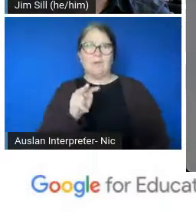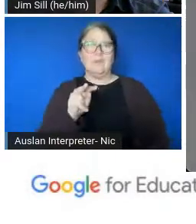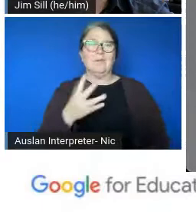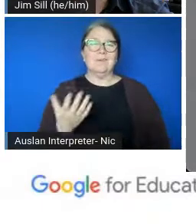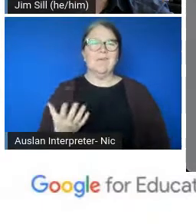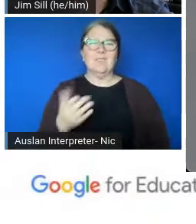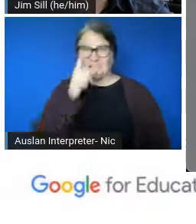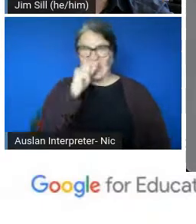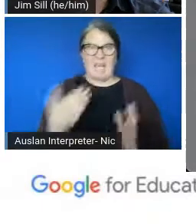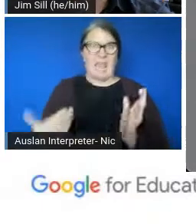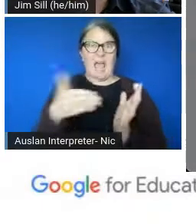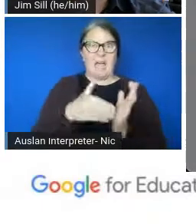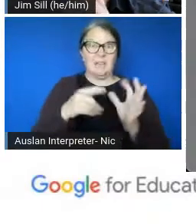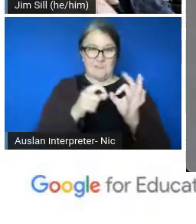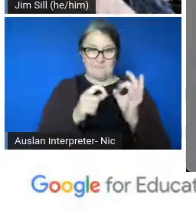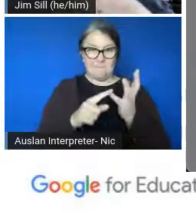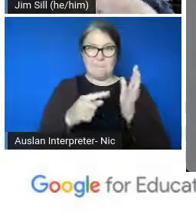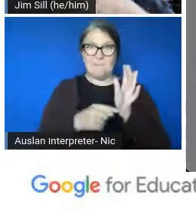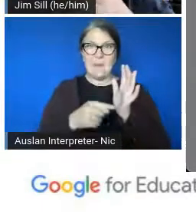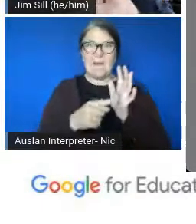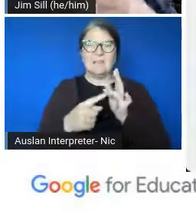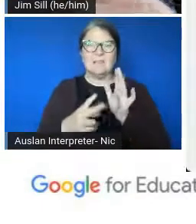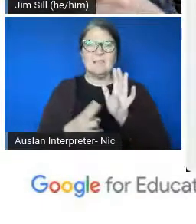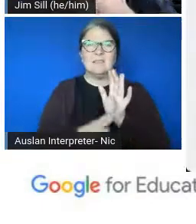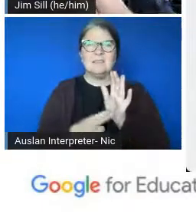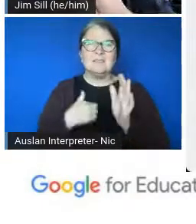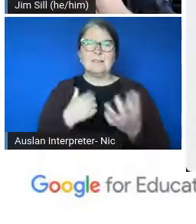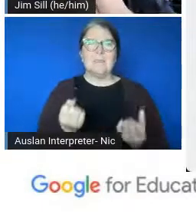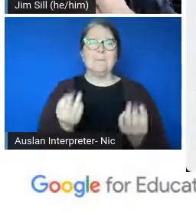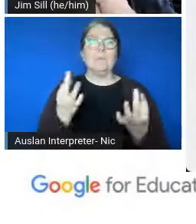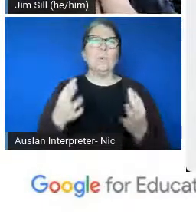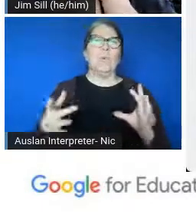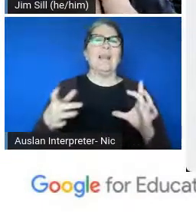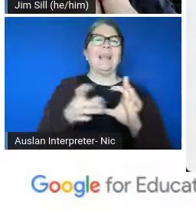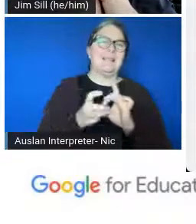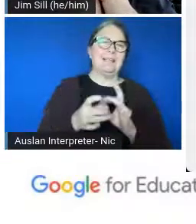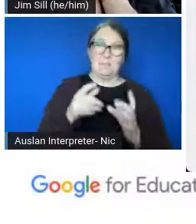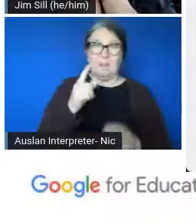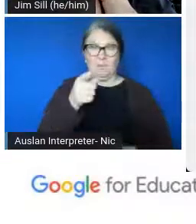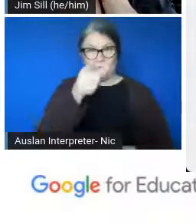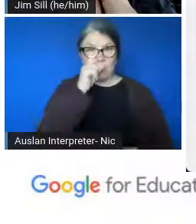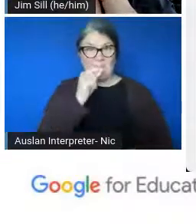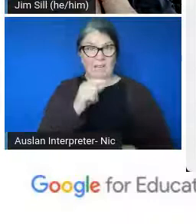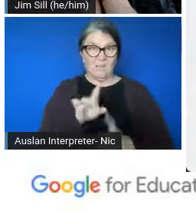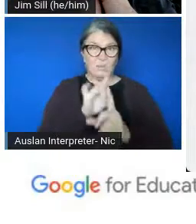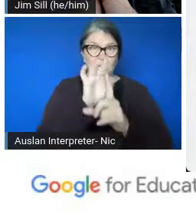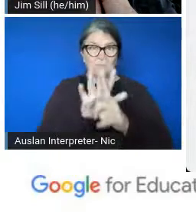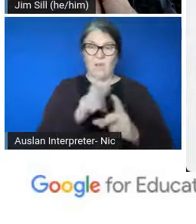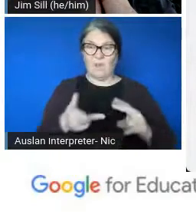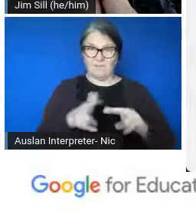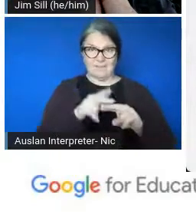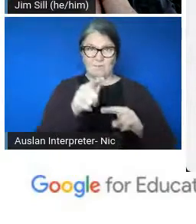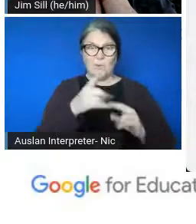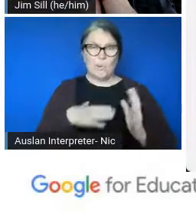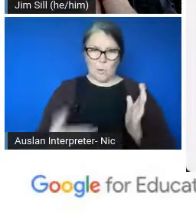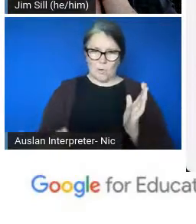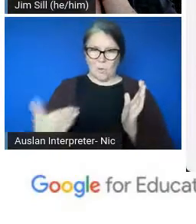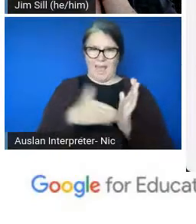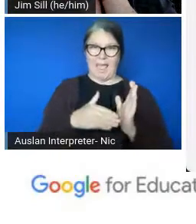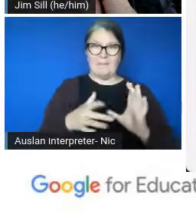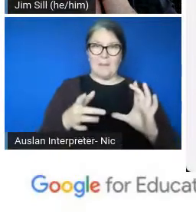I don't have a link on me to put there, but you can see that you can put buttons in there if you want them to link to other external